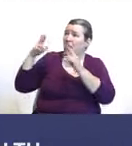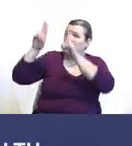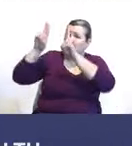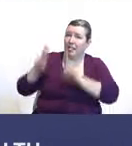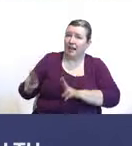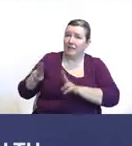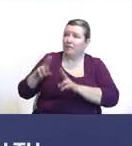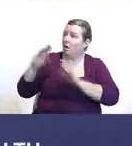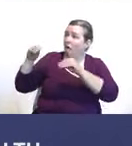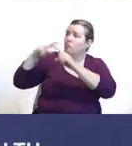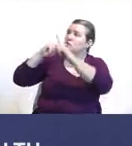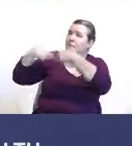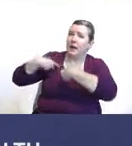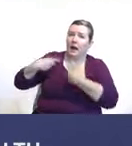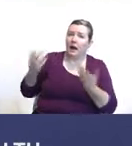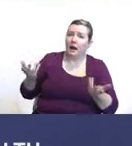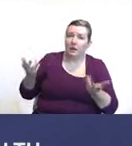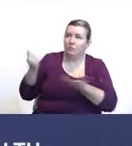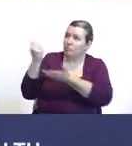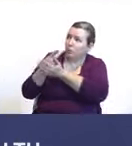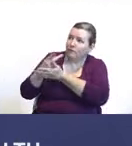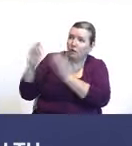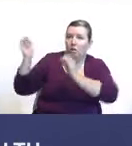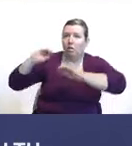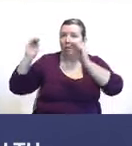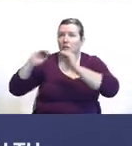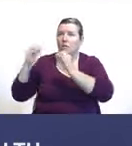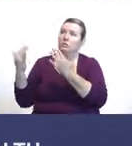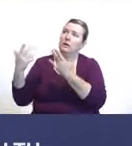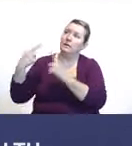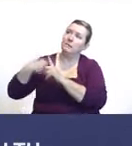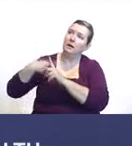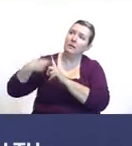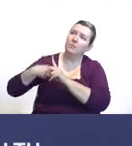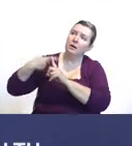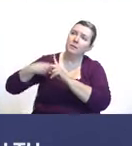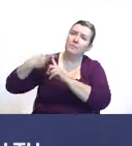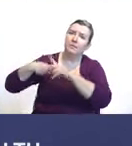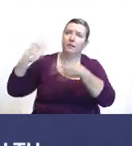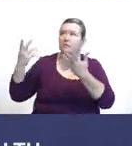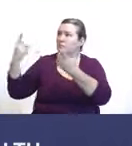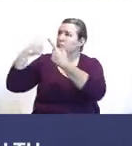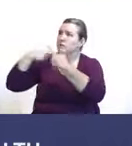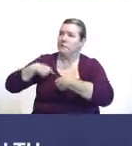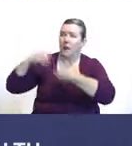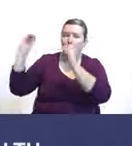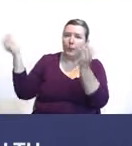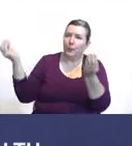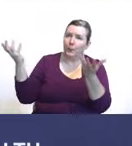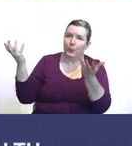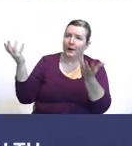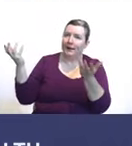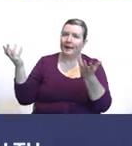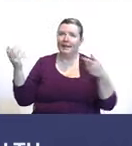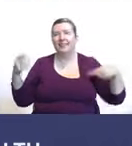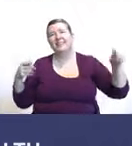even approved. Sometimes they're waiting months to get a response, if at all. Governor, they need